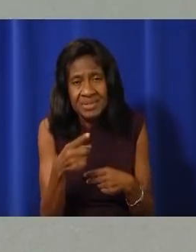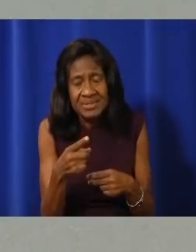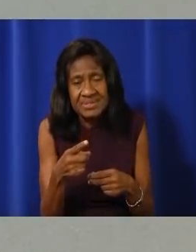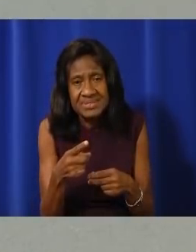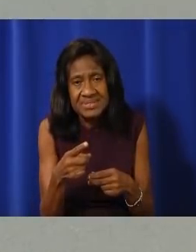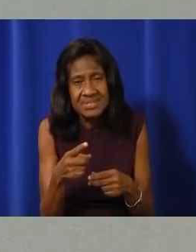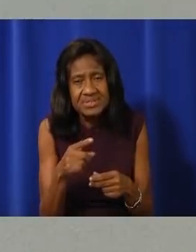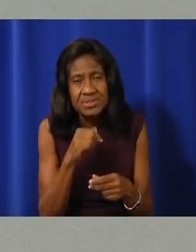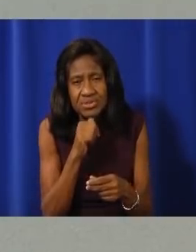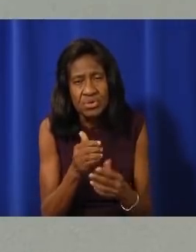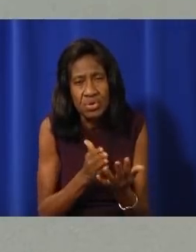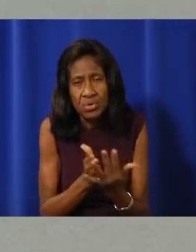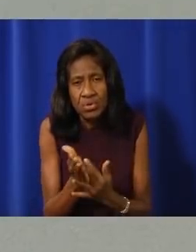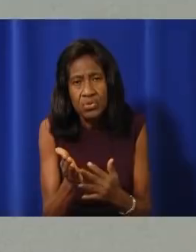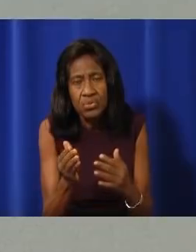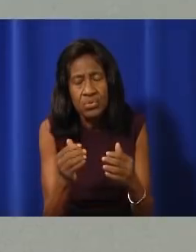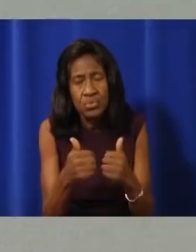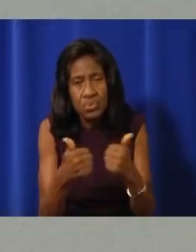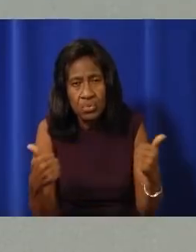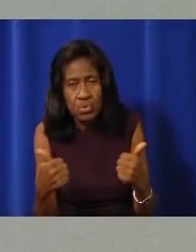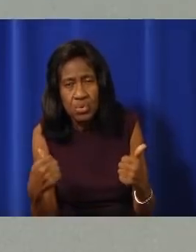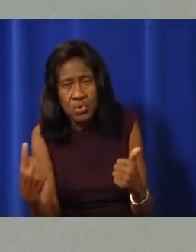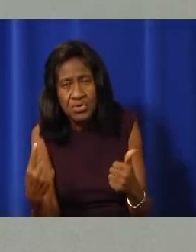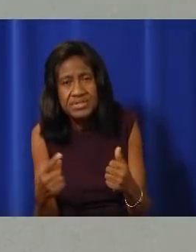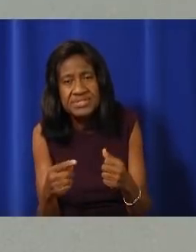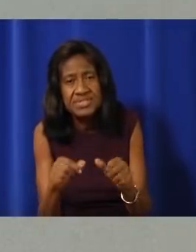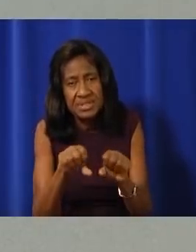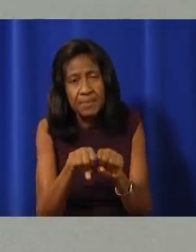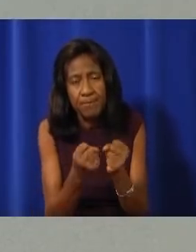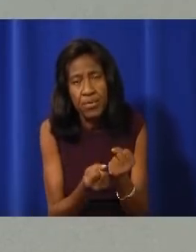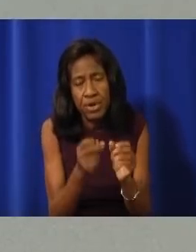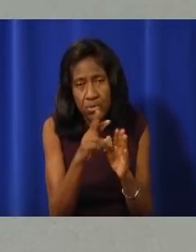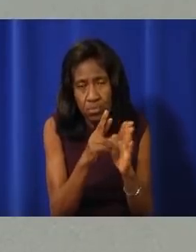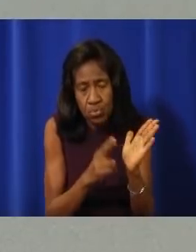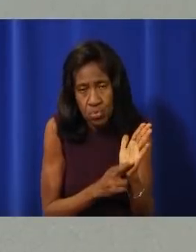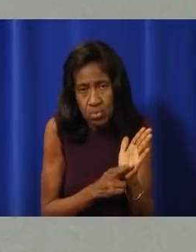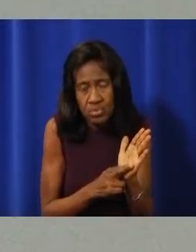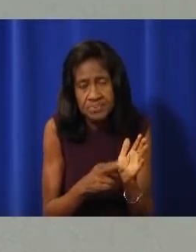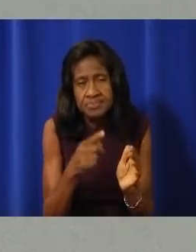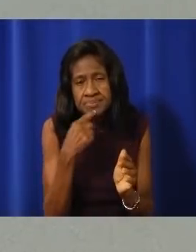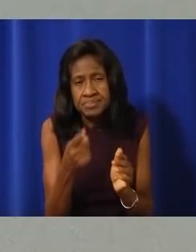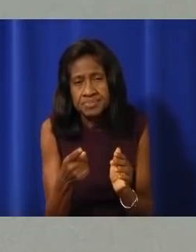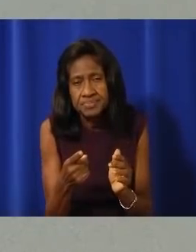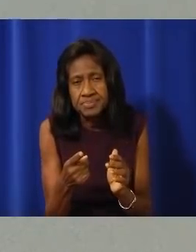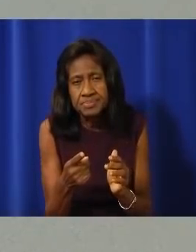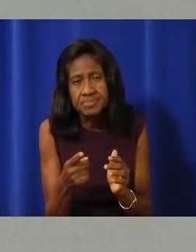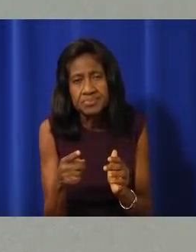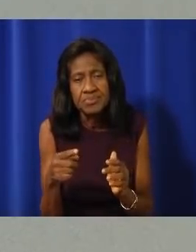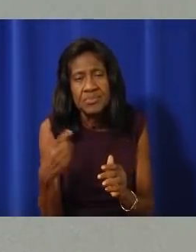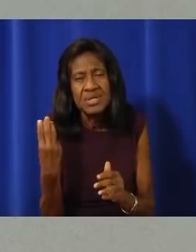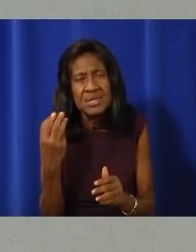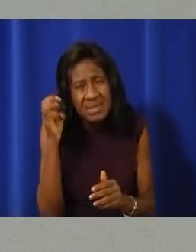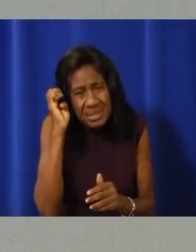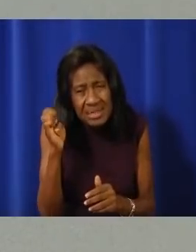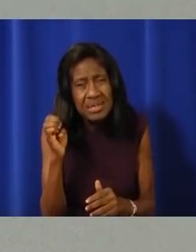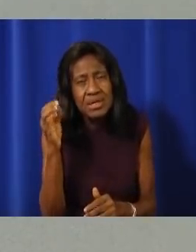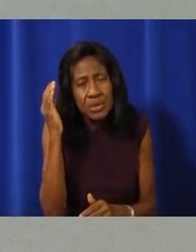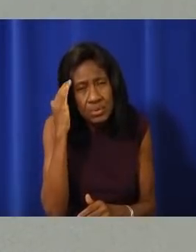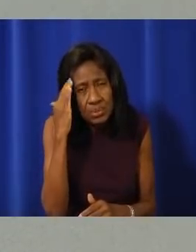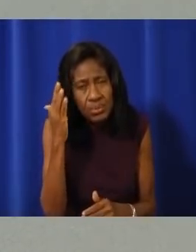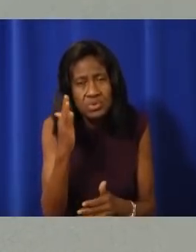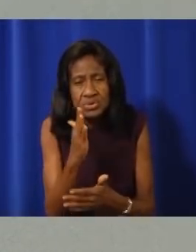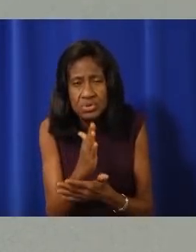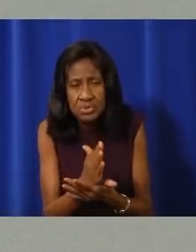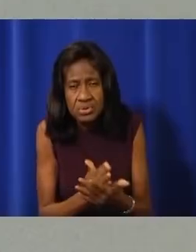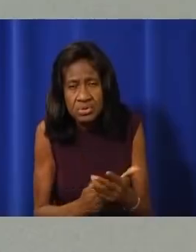breach or in some other way. I am well aware, because of my responsibilities under the Constitution, that we do have some people